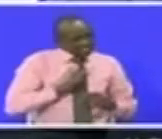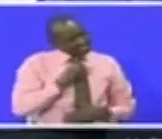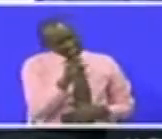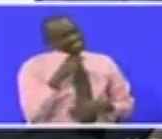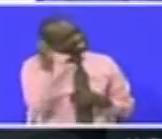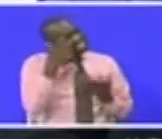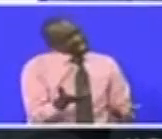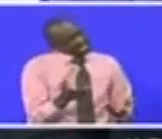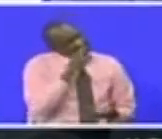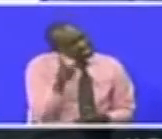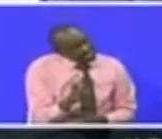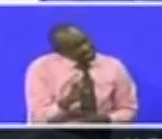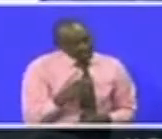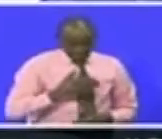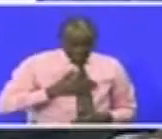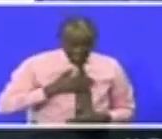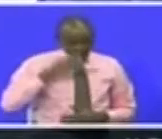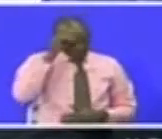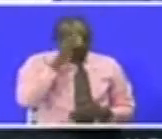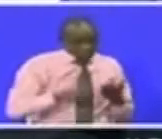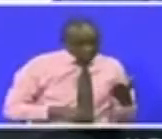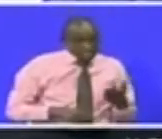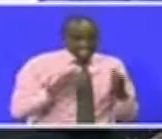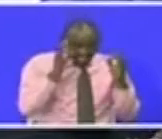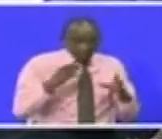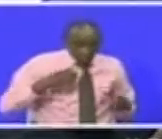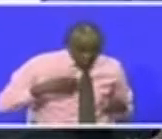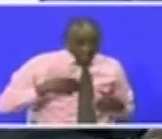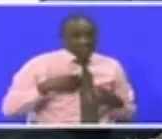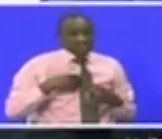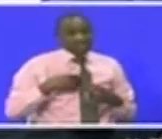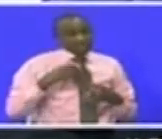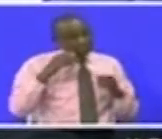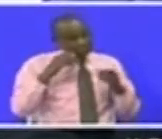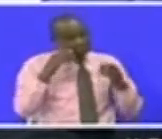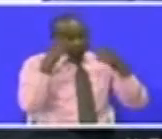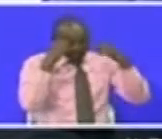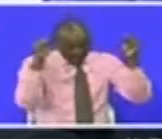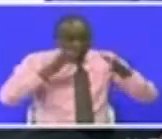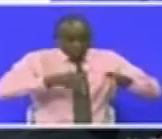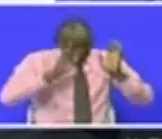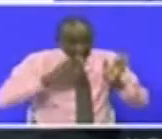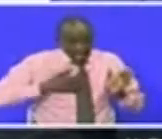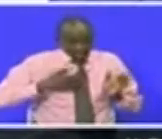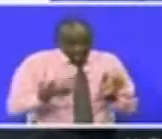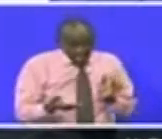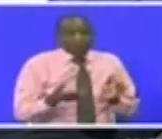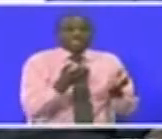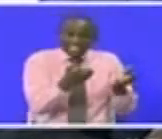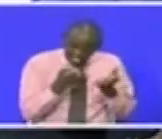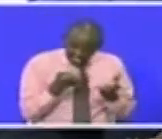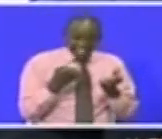country? And from my opinion, if we have presidential system like the one we have today, yes, we may